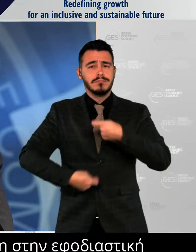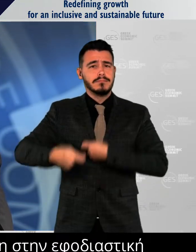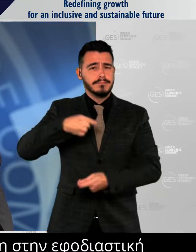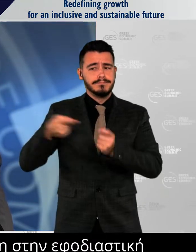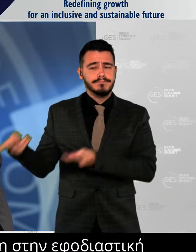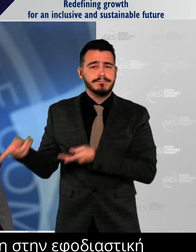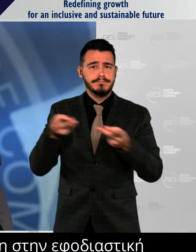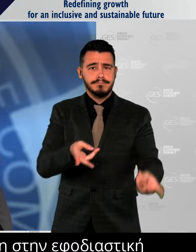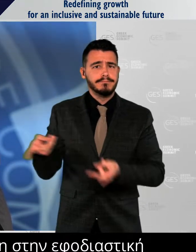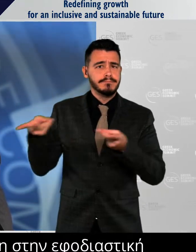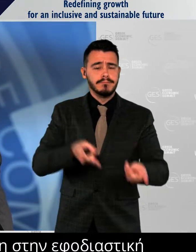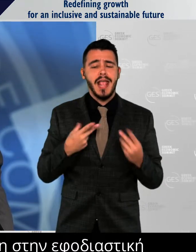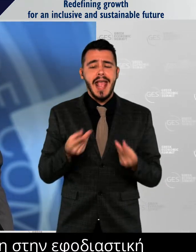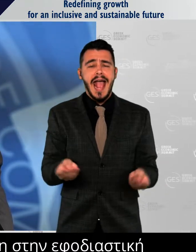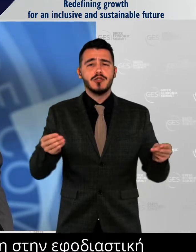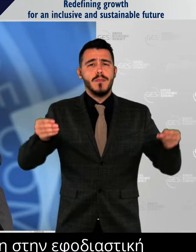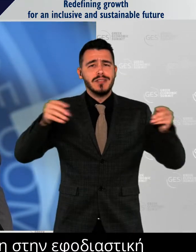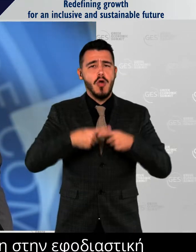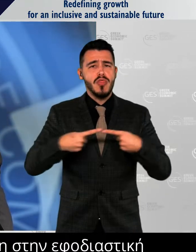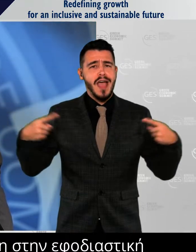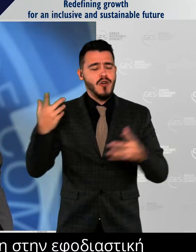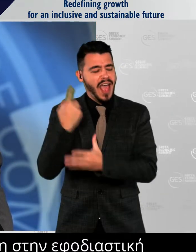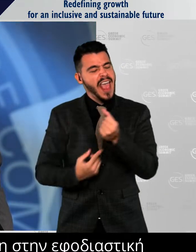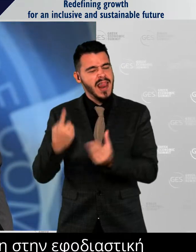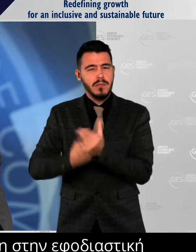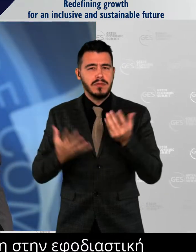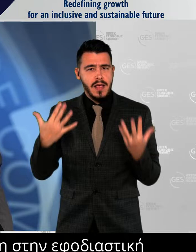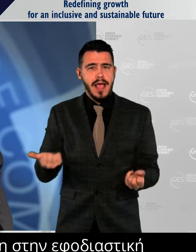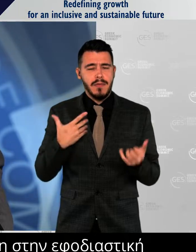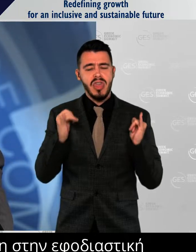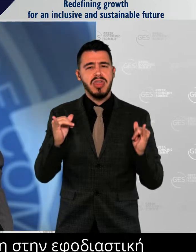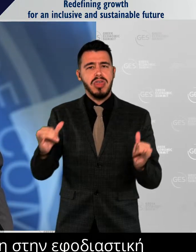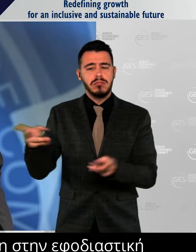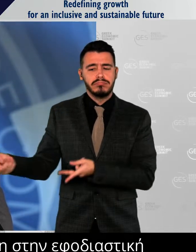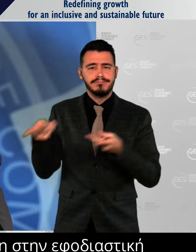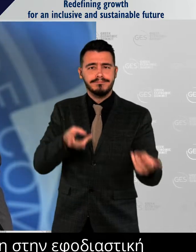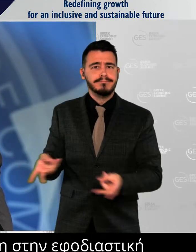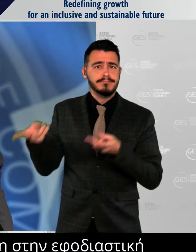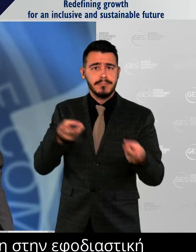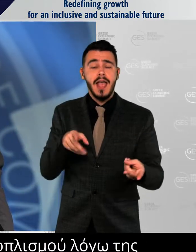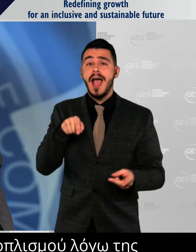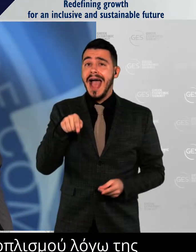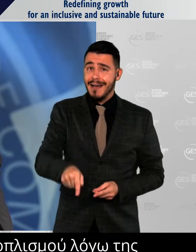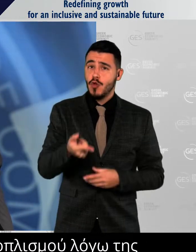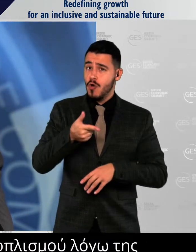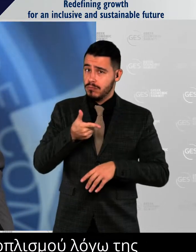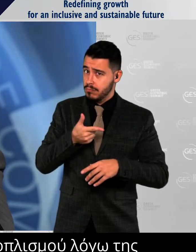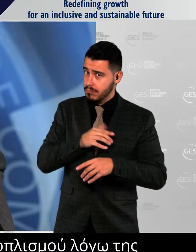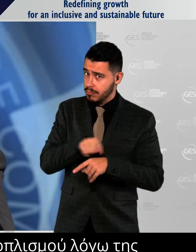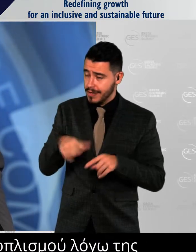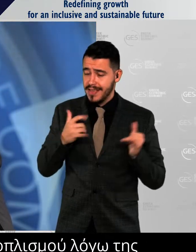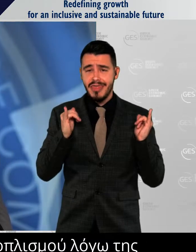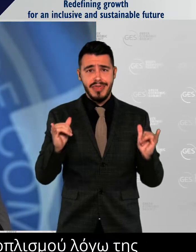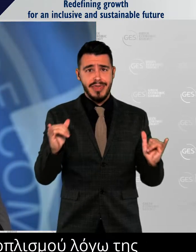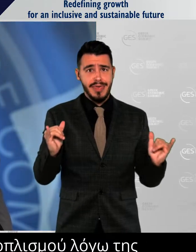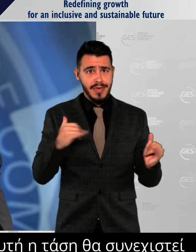to what extent? And if all this thing continues, have you do you have plans, how to